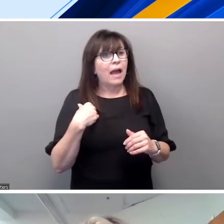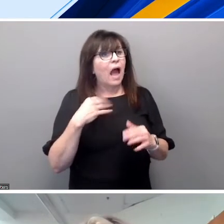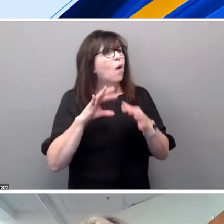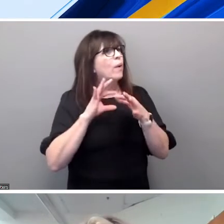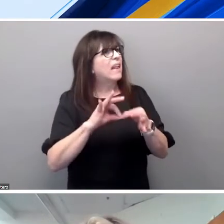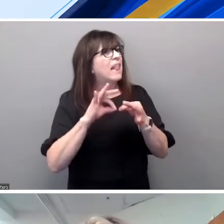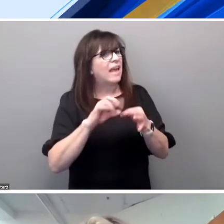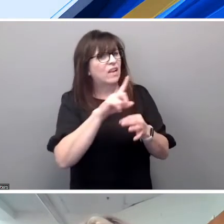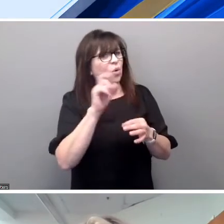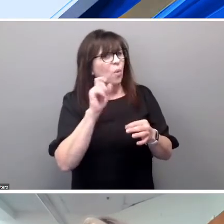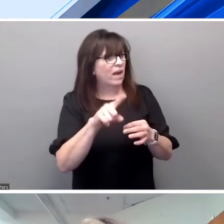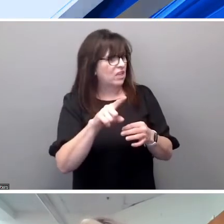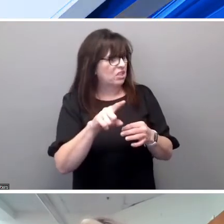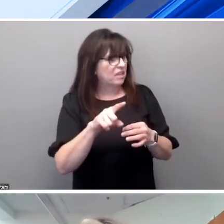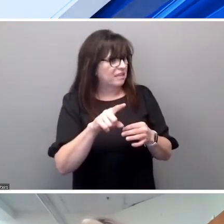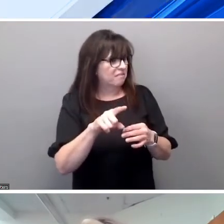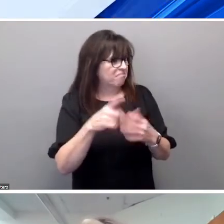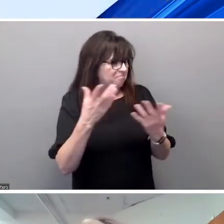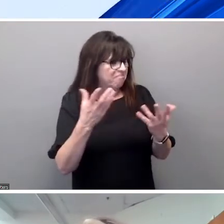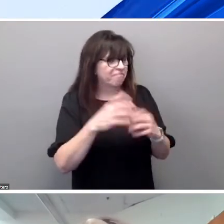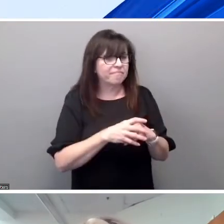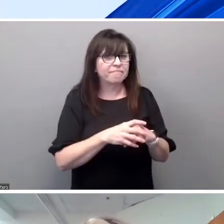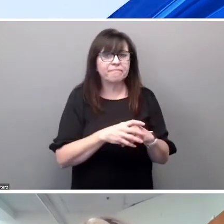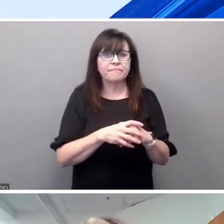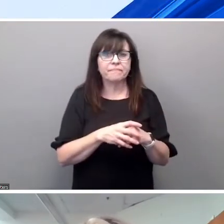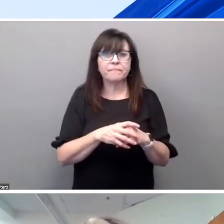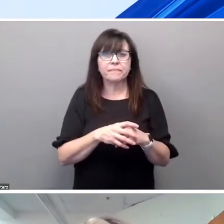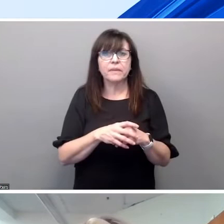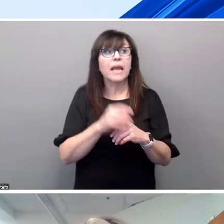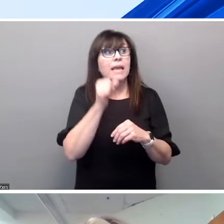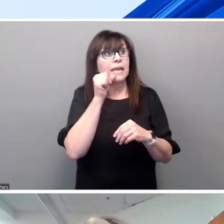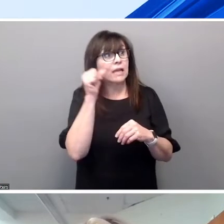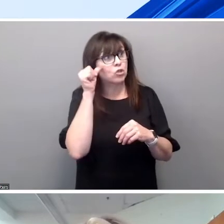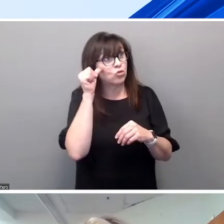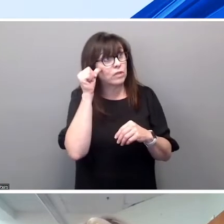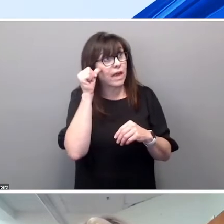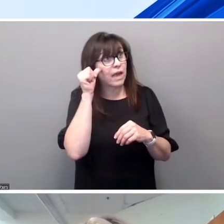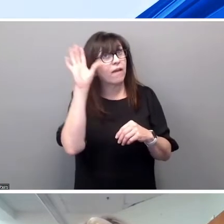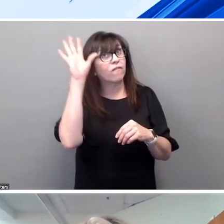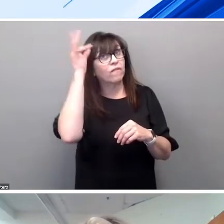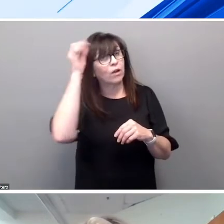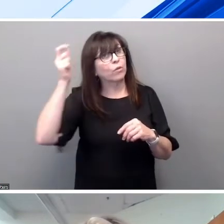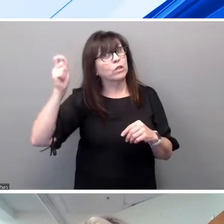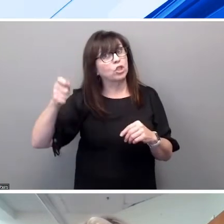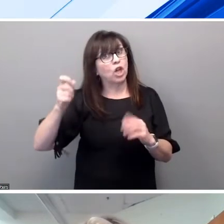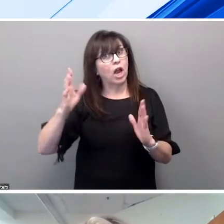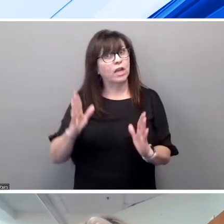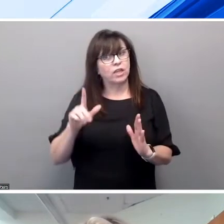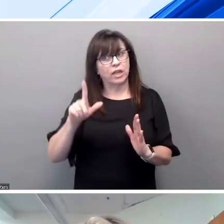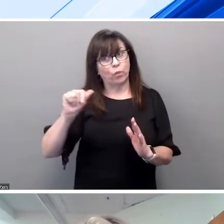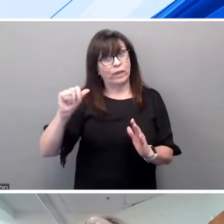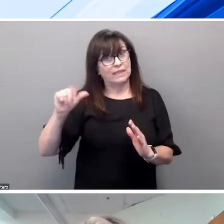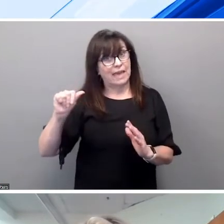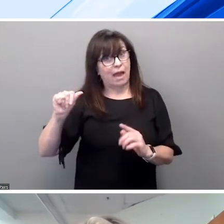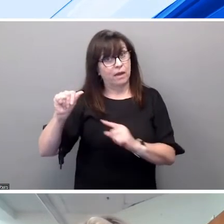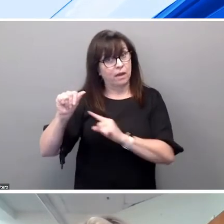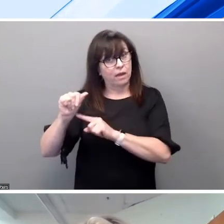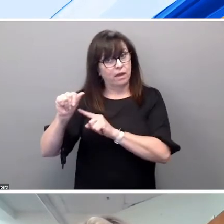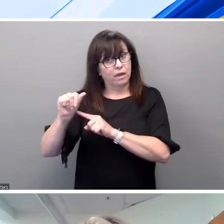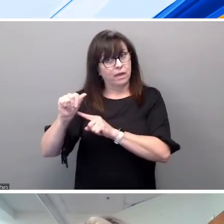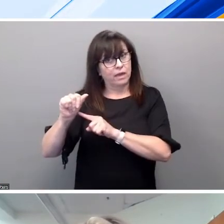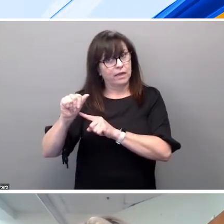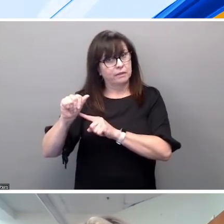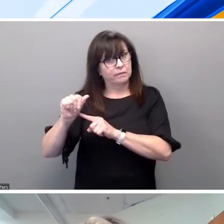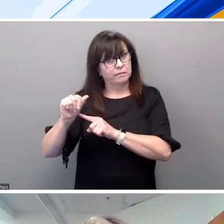question, coincidentally. So yesterday, actually, a federal judge in Louisiana issued a